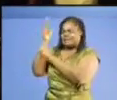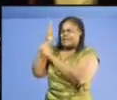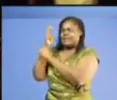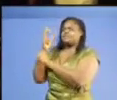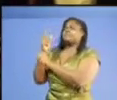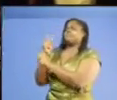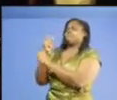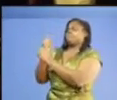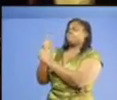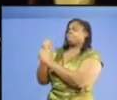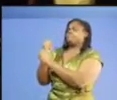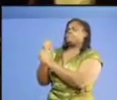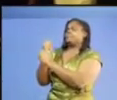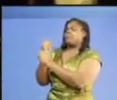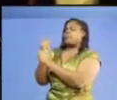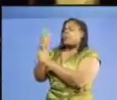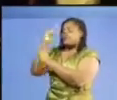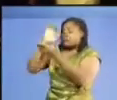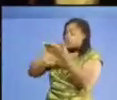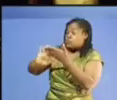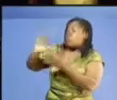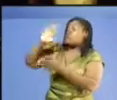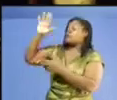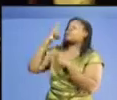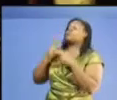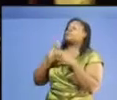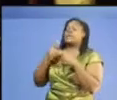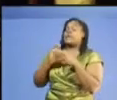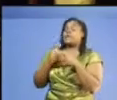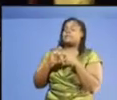check for the glory of your name.